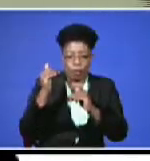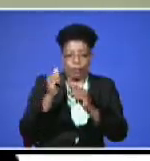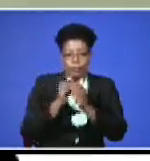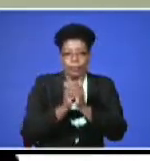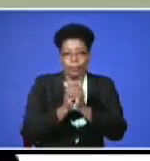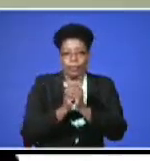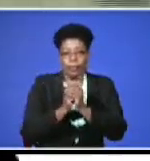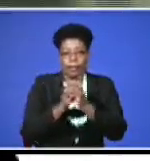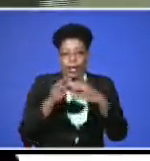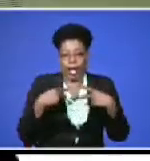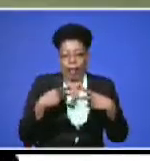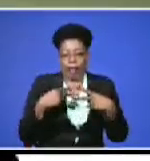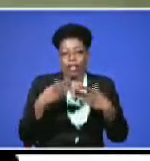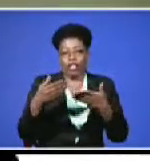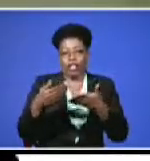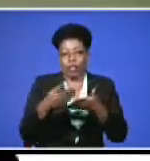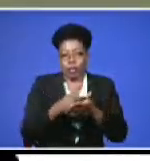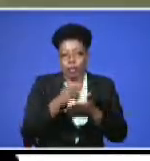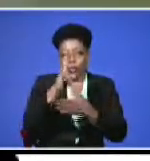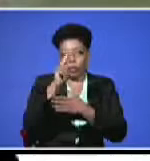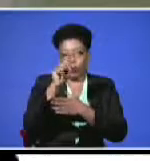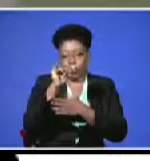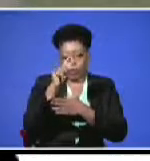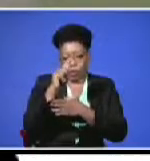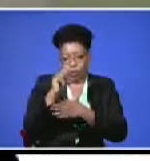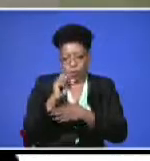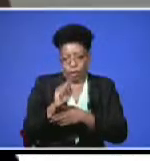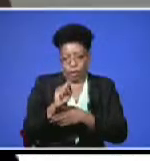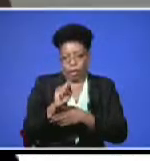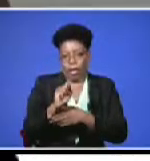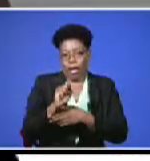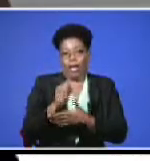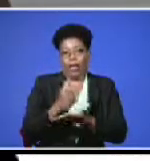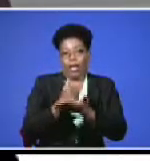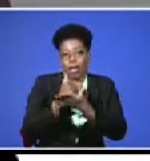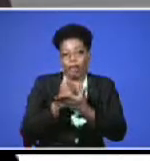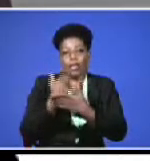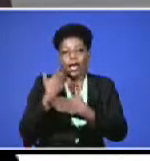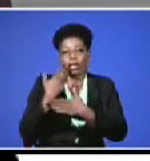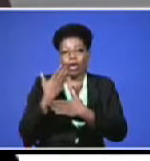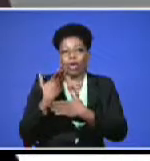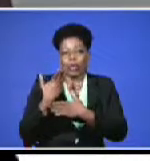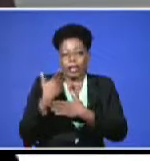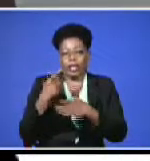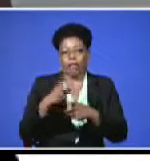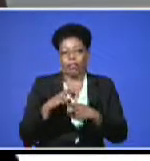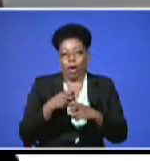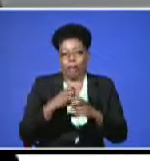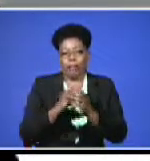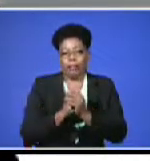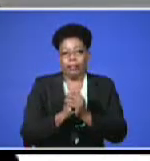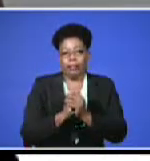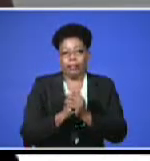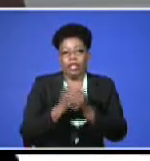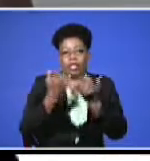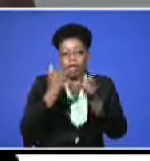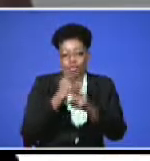unit en route to PMH will correct the cooling problems. Our teams are in the process of clearing it at